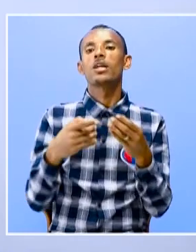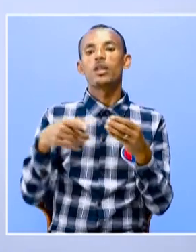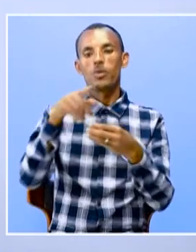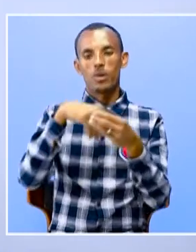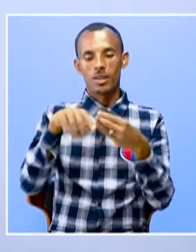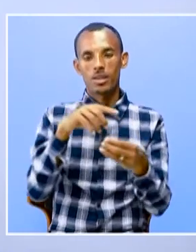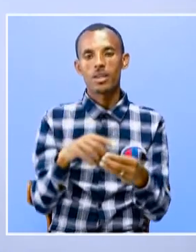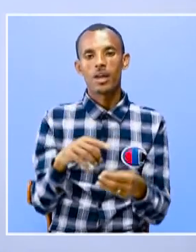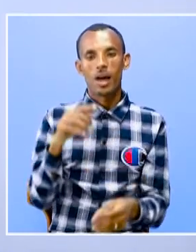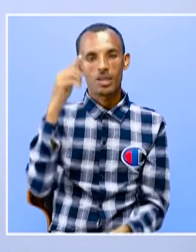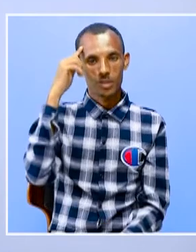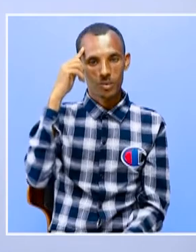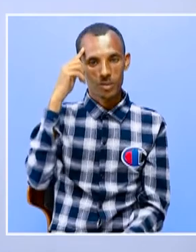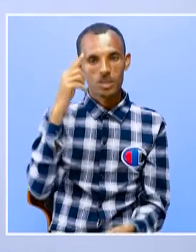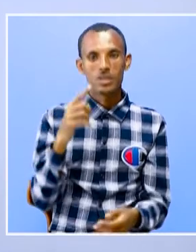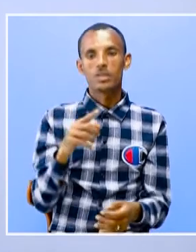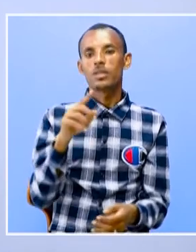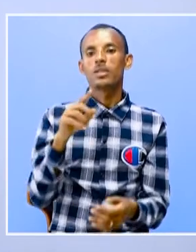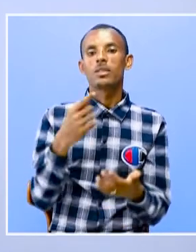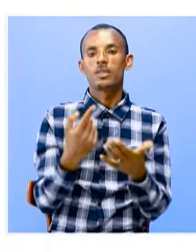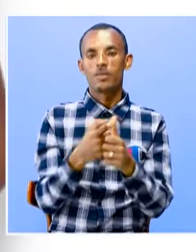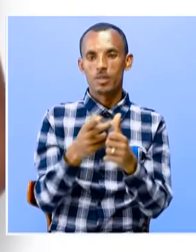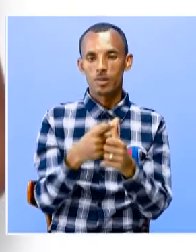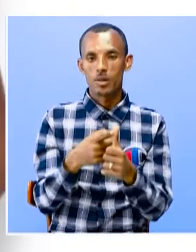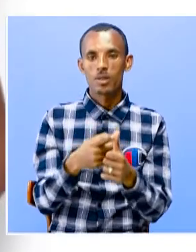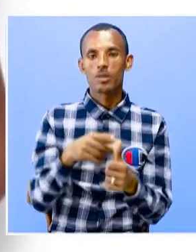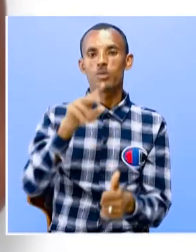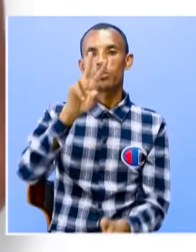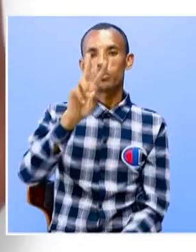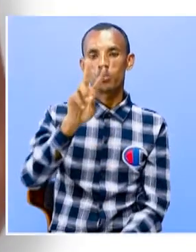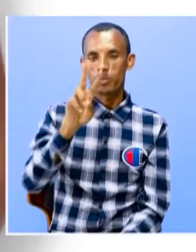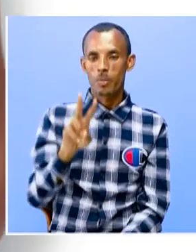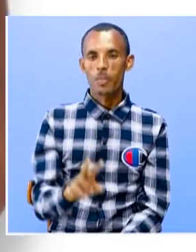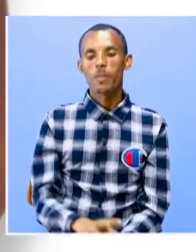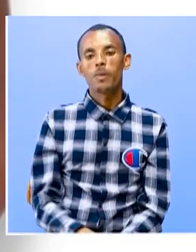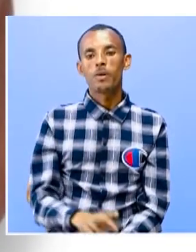look, assume this one is 2 units,